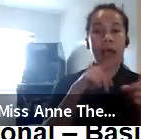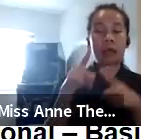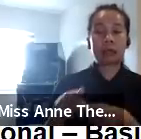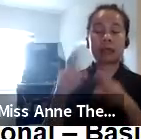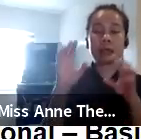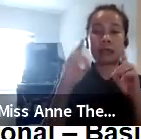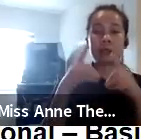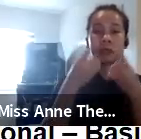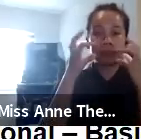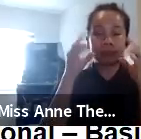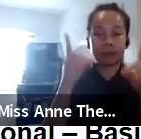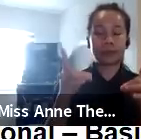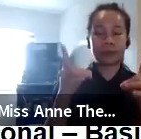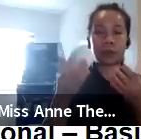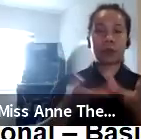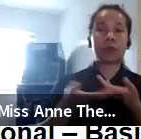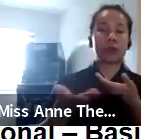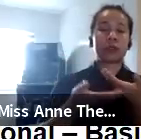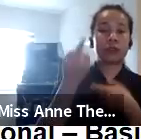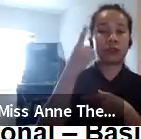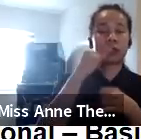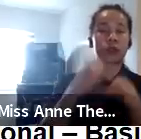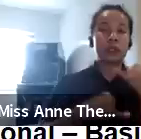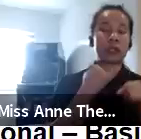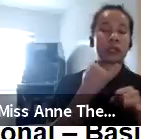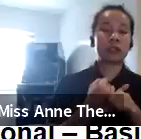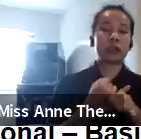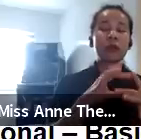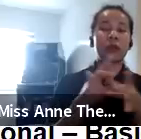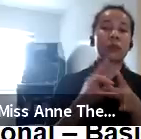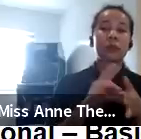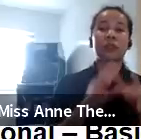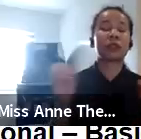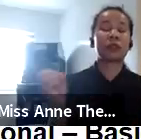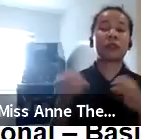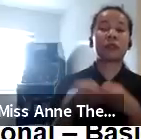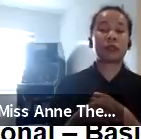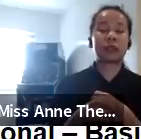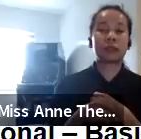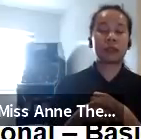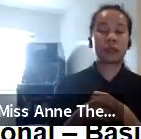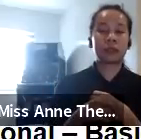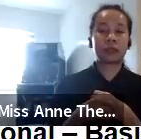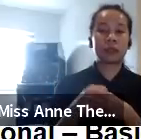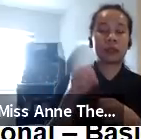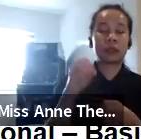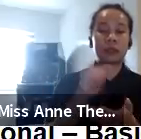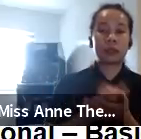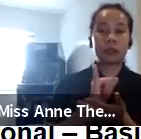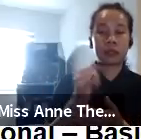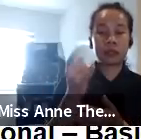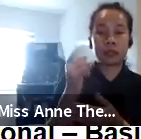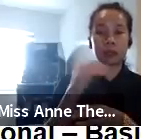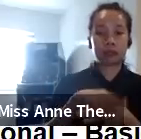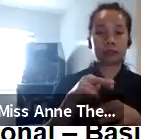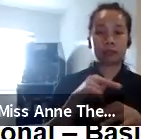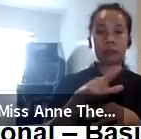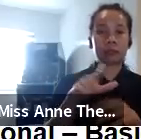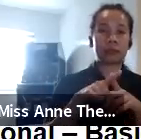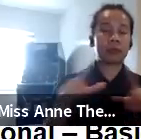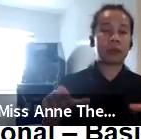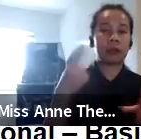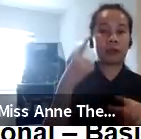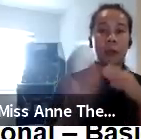consultant for the International Cooperation Office. So this one is on the national level for the